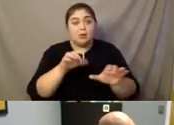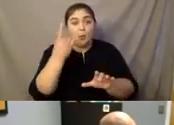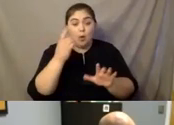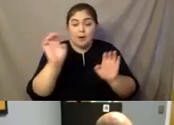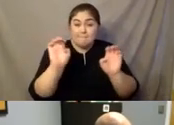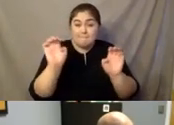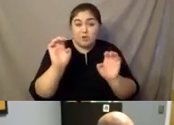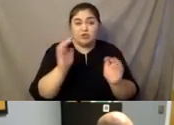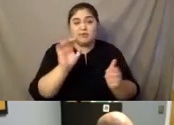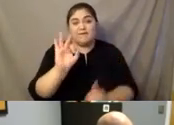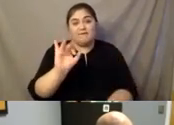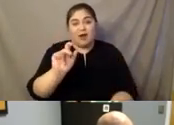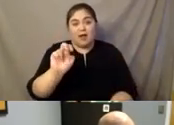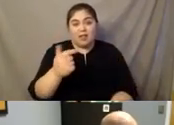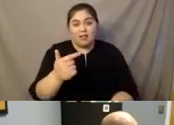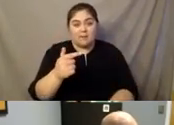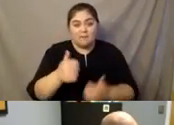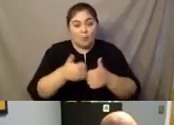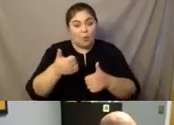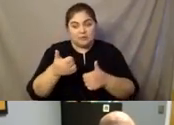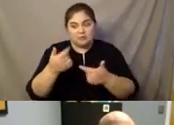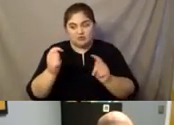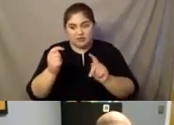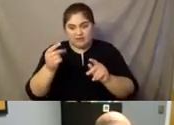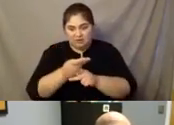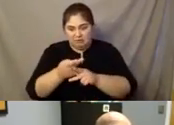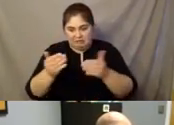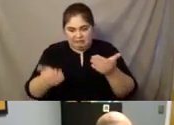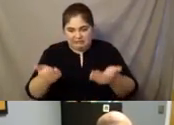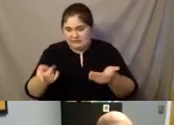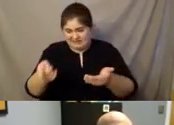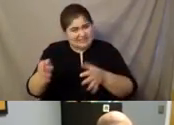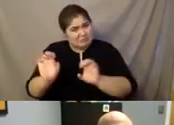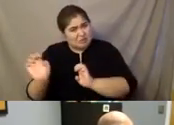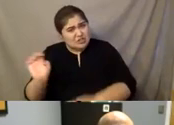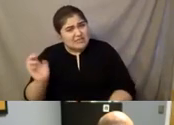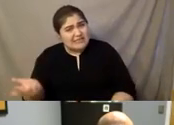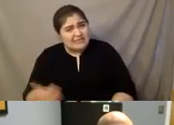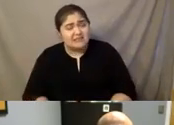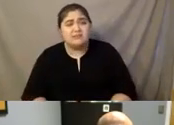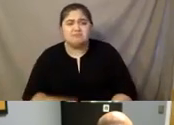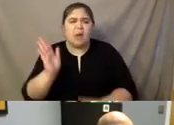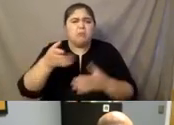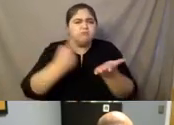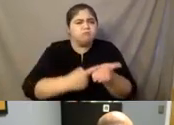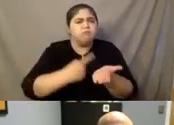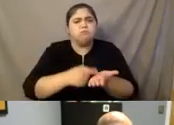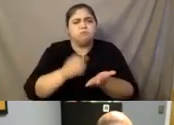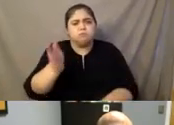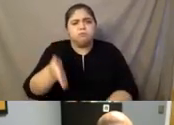some we kind of wavered on whether we could say they were actually an emergency. And I'll talk about that in a second